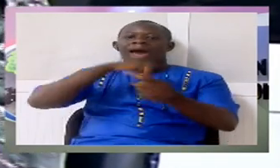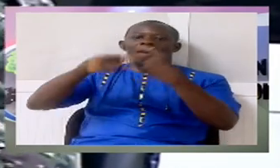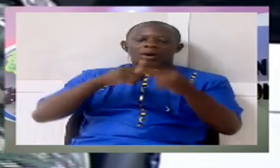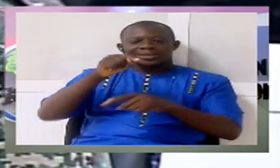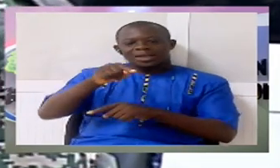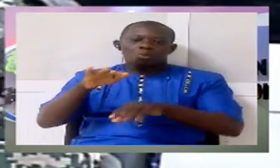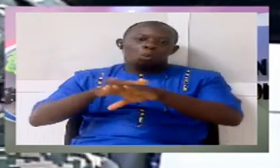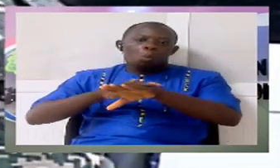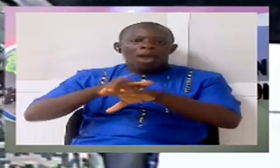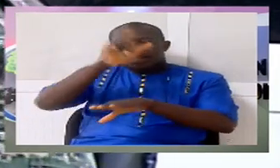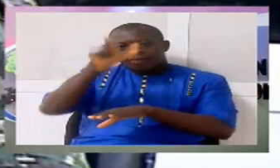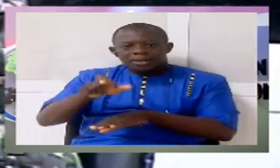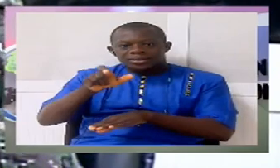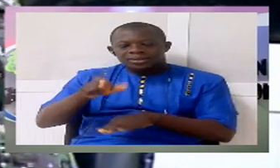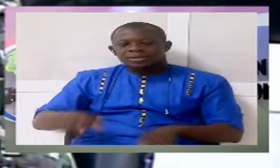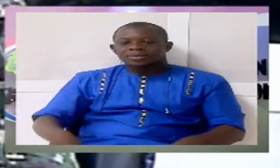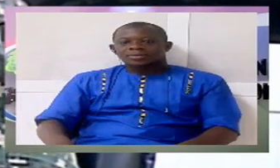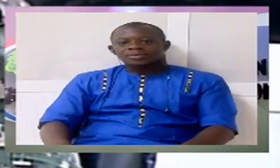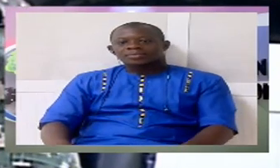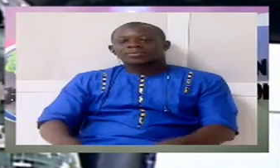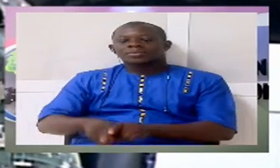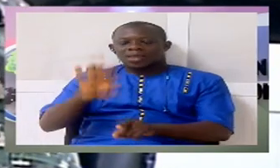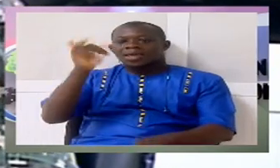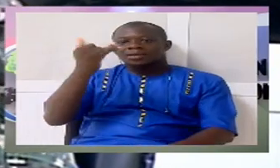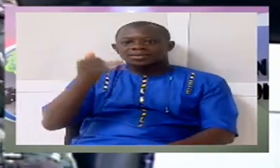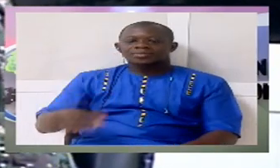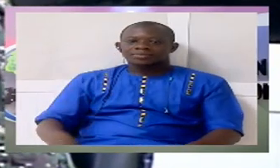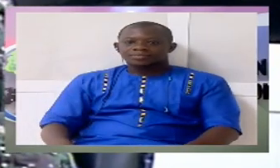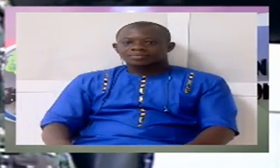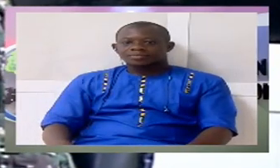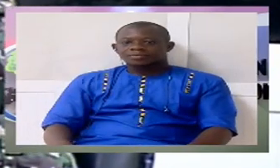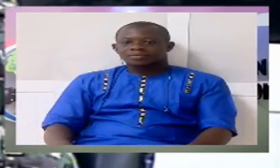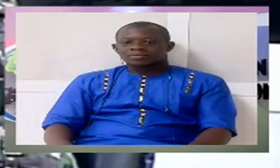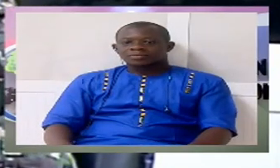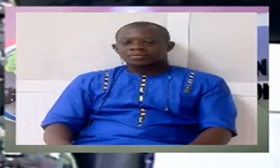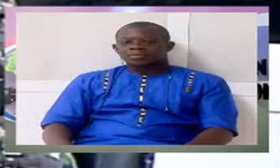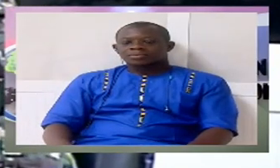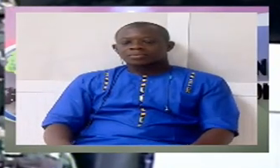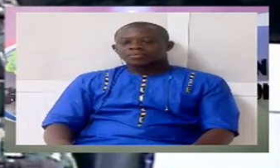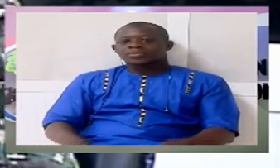That's the issue of the white person. Yes. We are